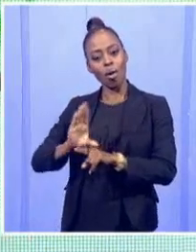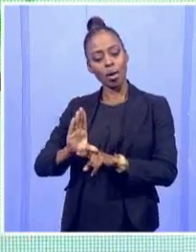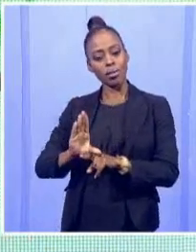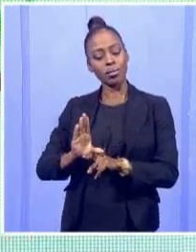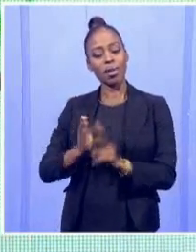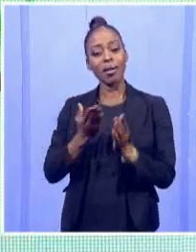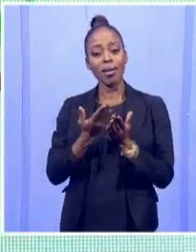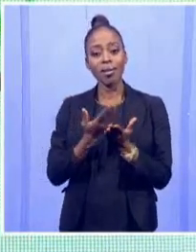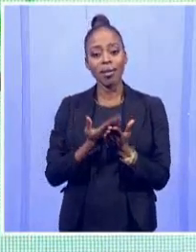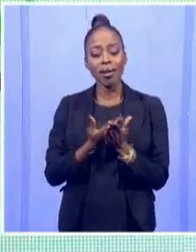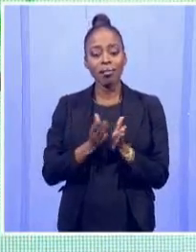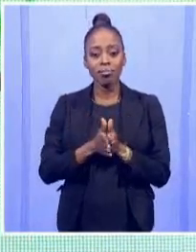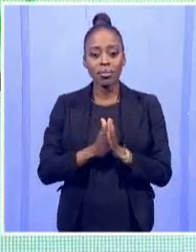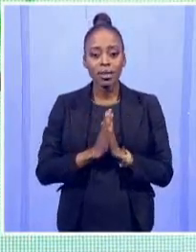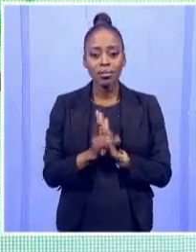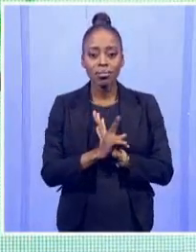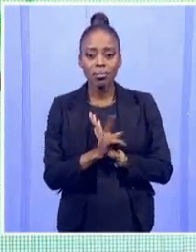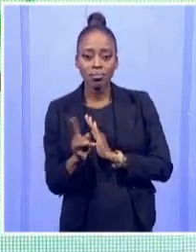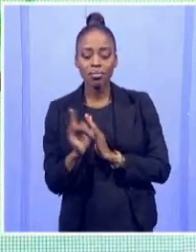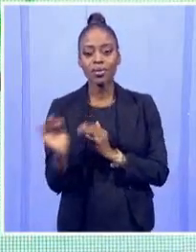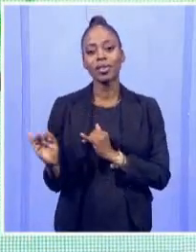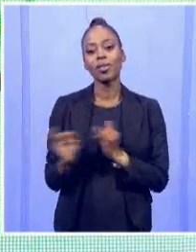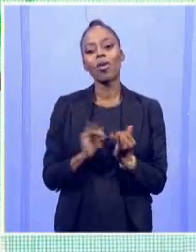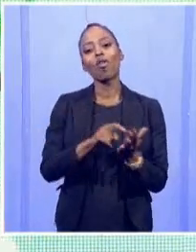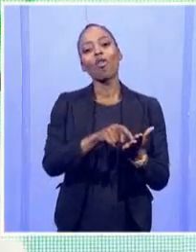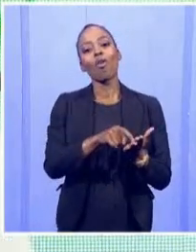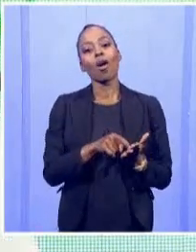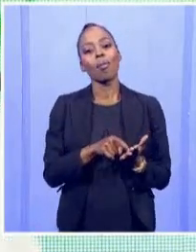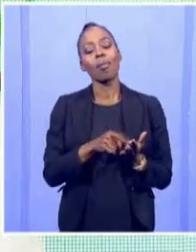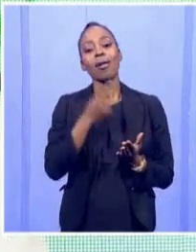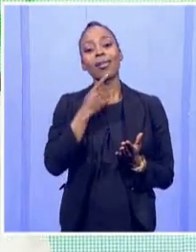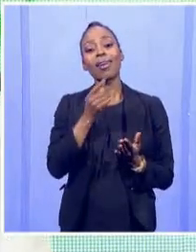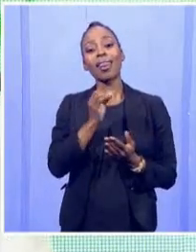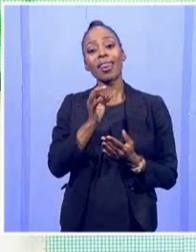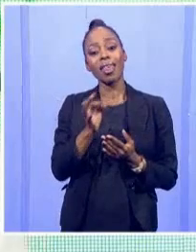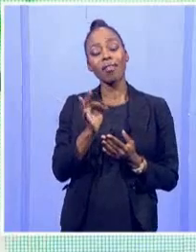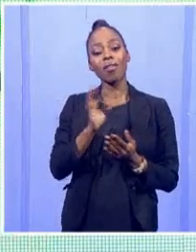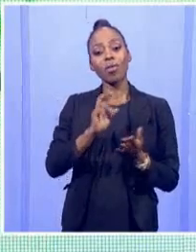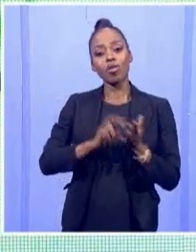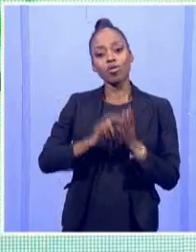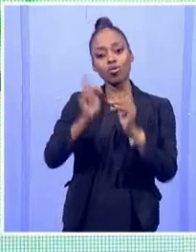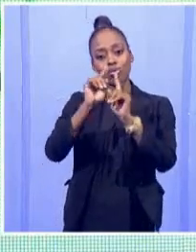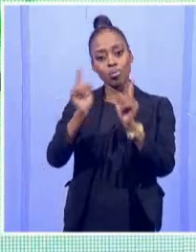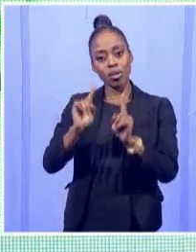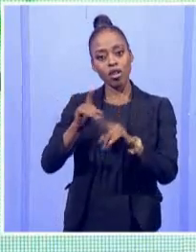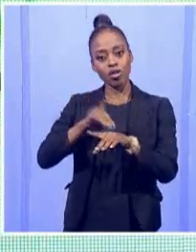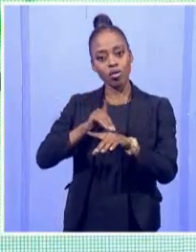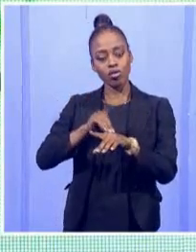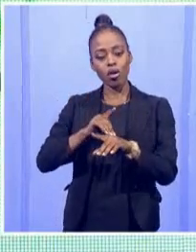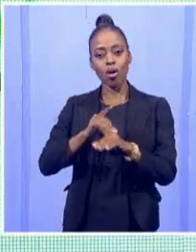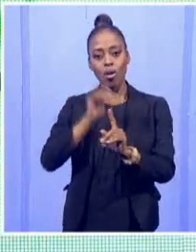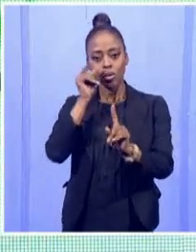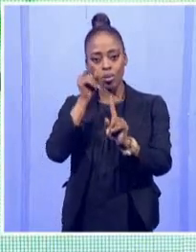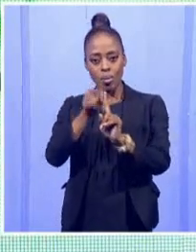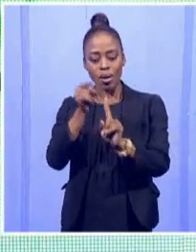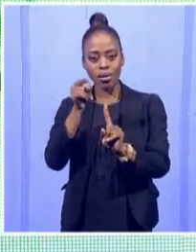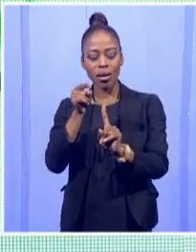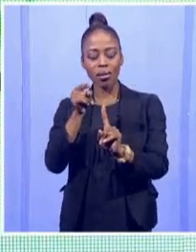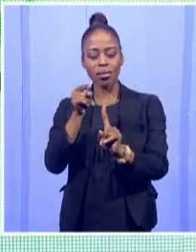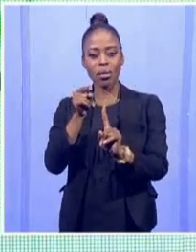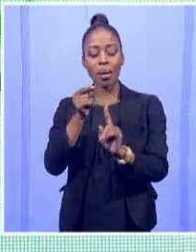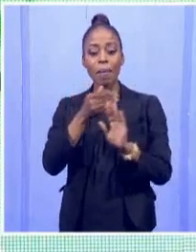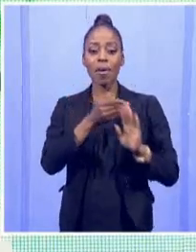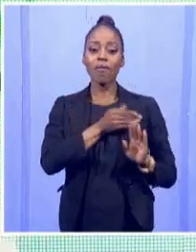be able to introduce a requirement that for any specialization as a registrar